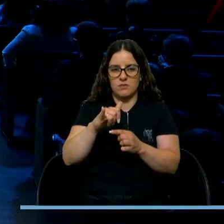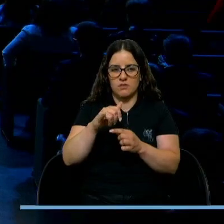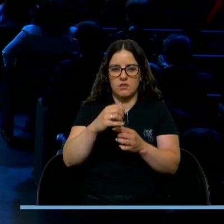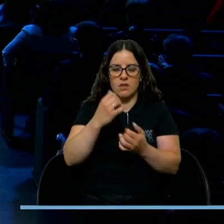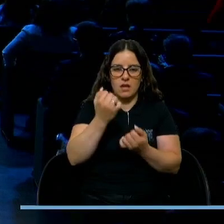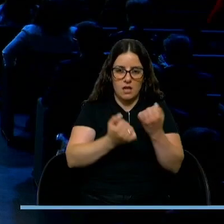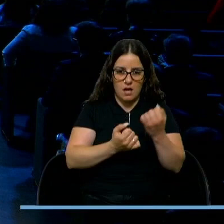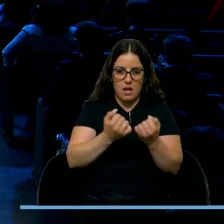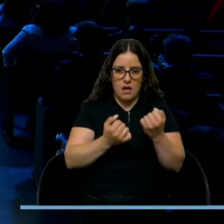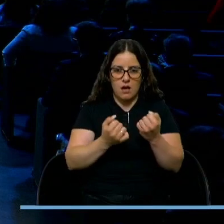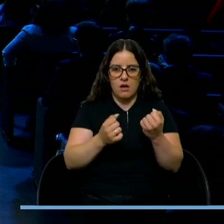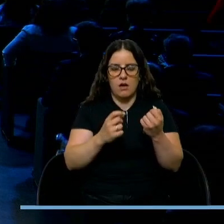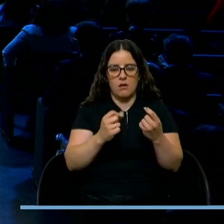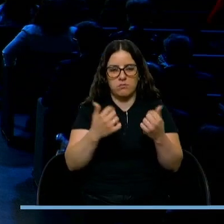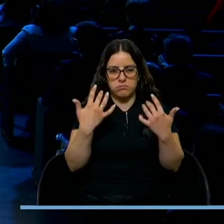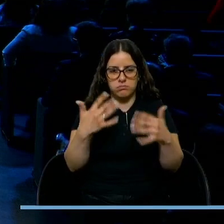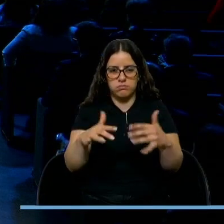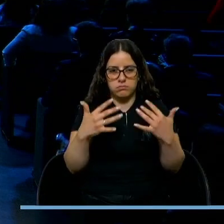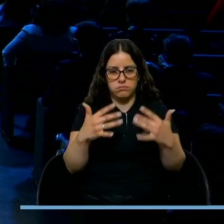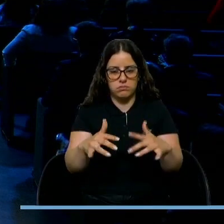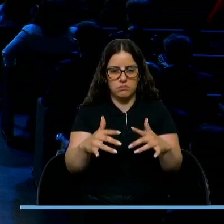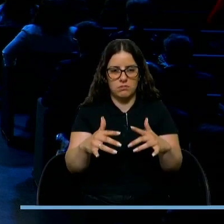to have more expensive